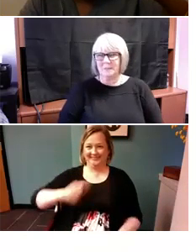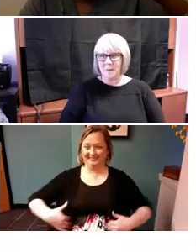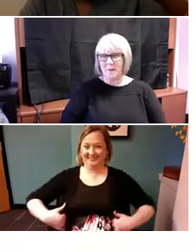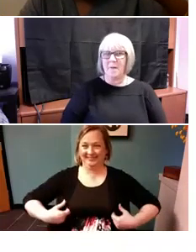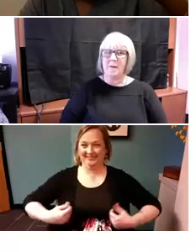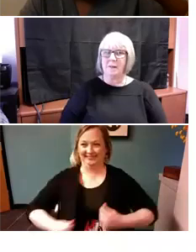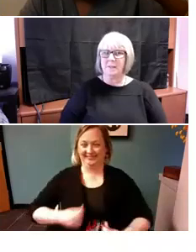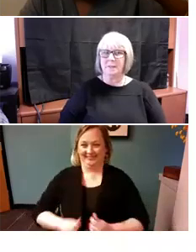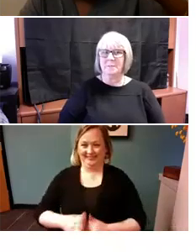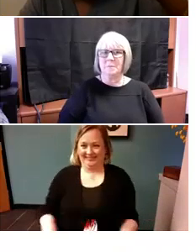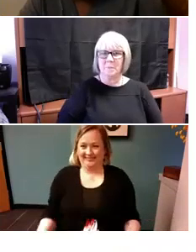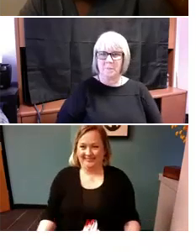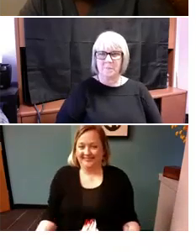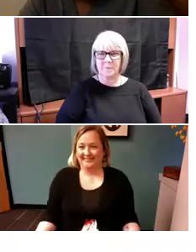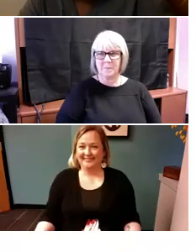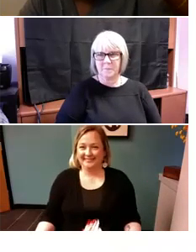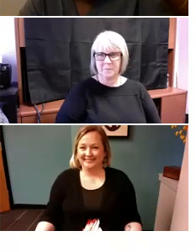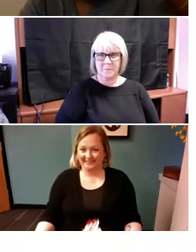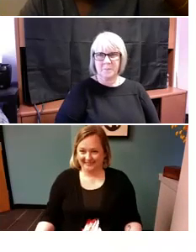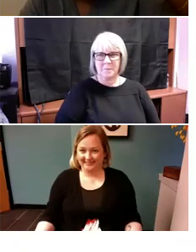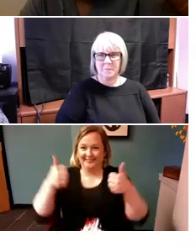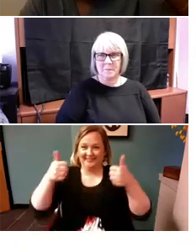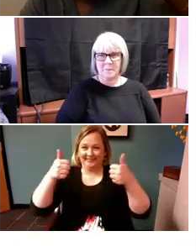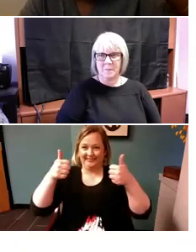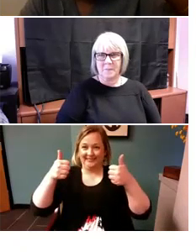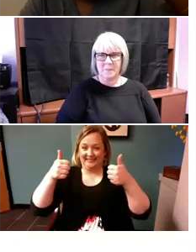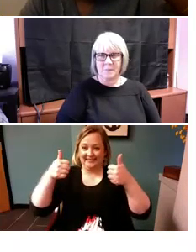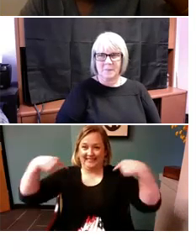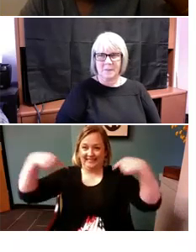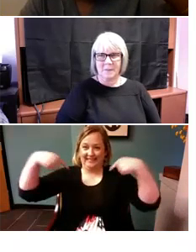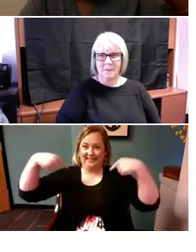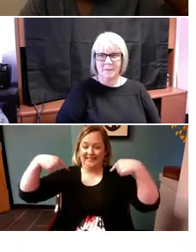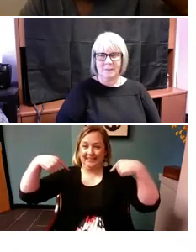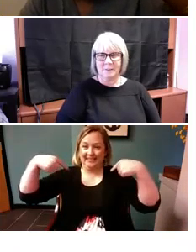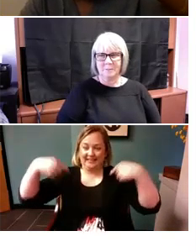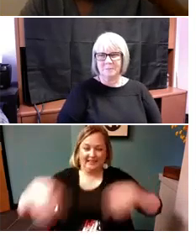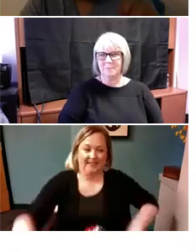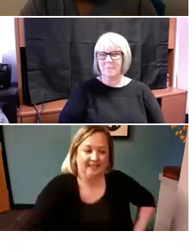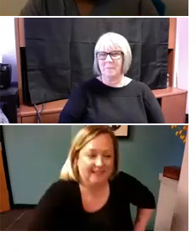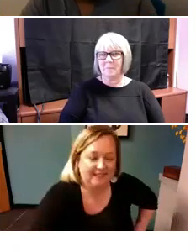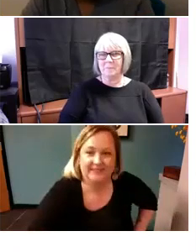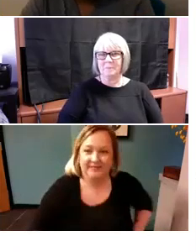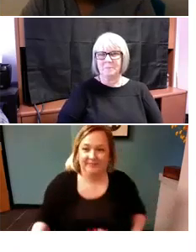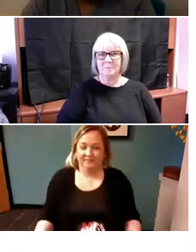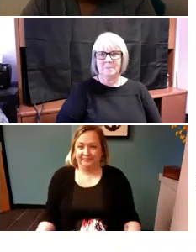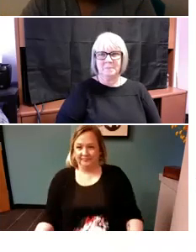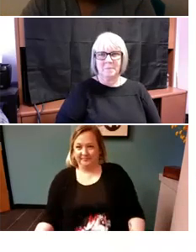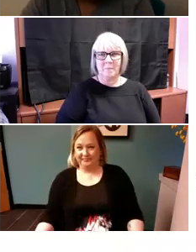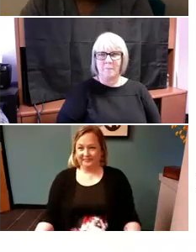Kelly, am I okay? Am I switching to Kathy or am I switching to Kelly? Okay, thank